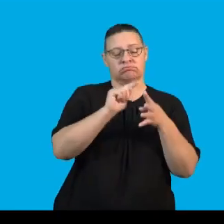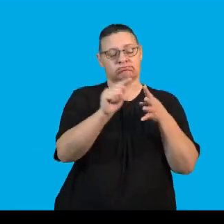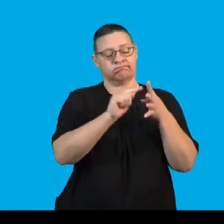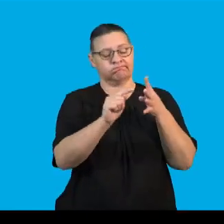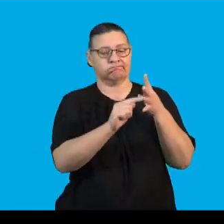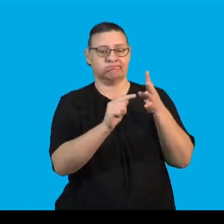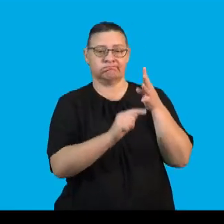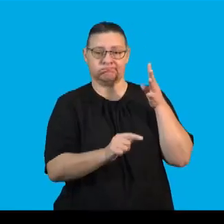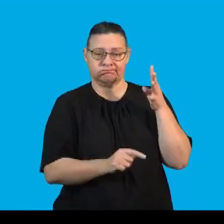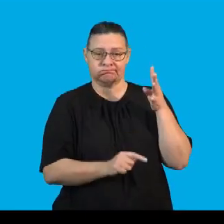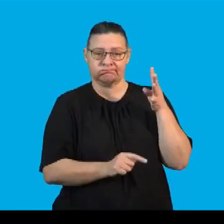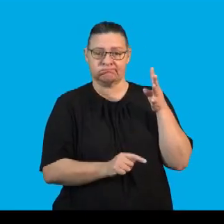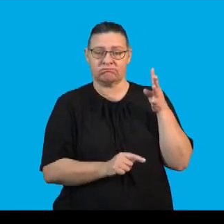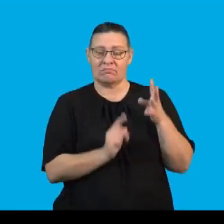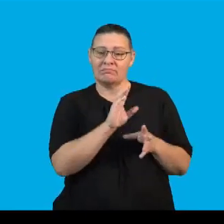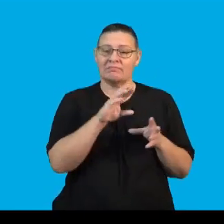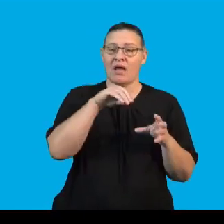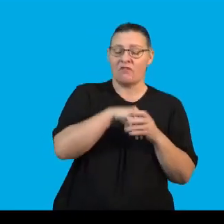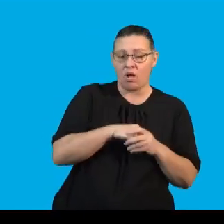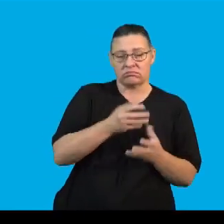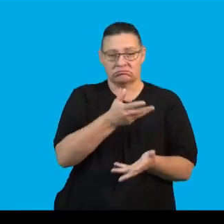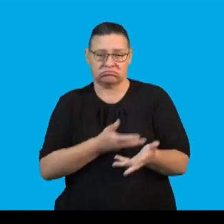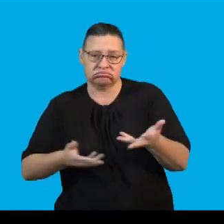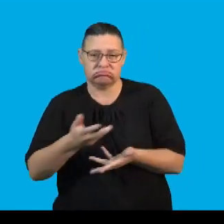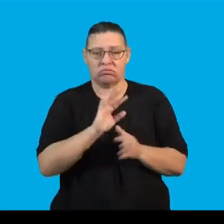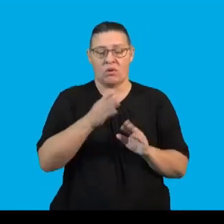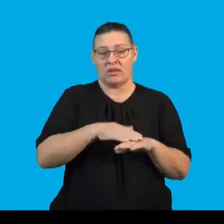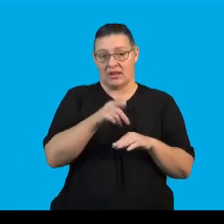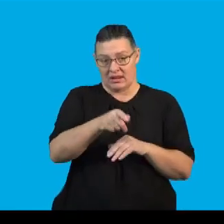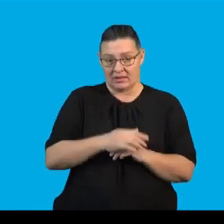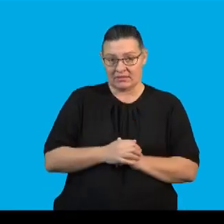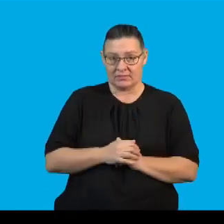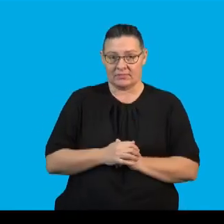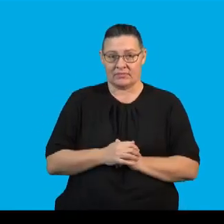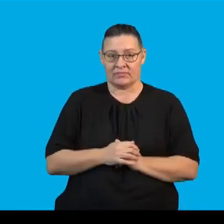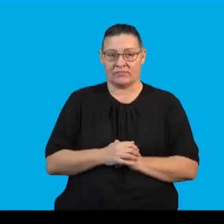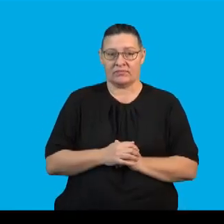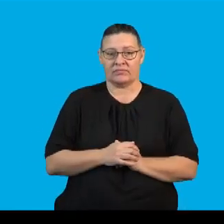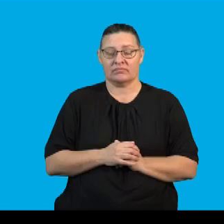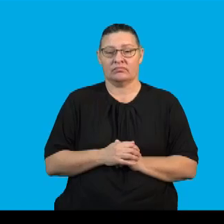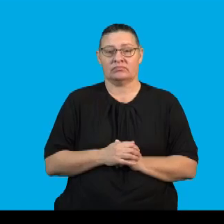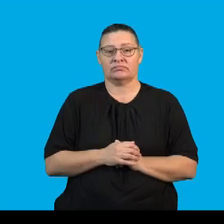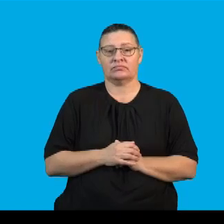the indicators that we are going to engage and deliberate on.